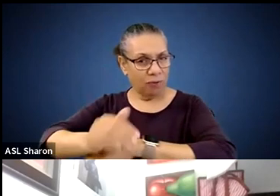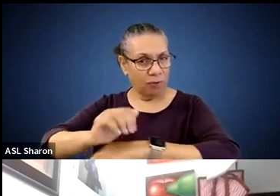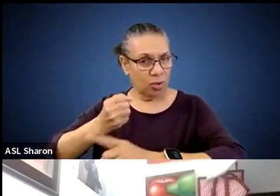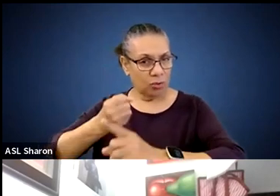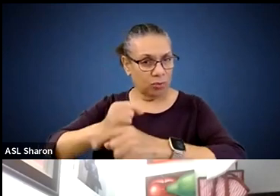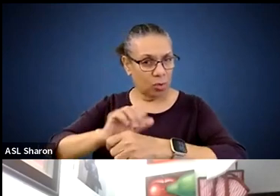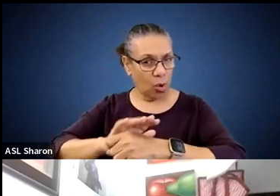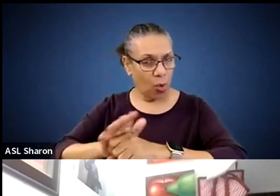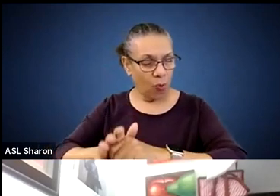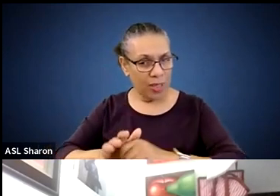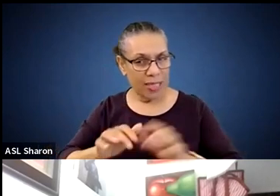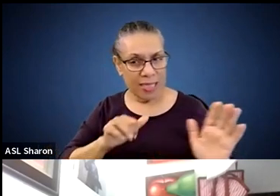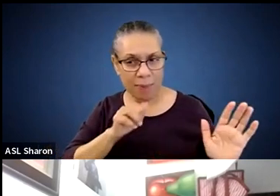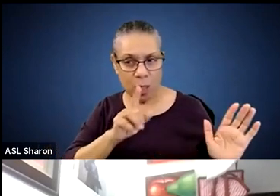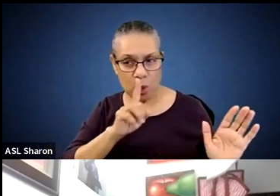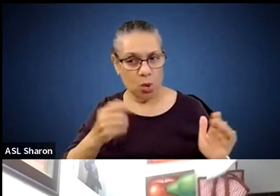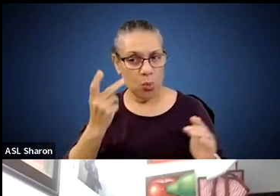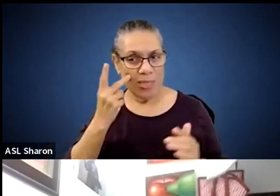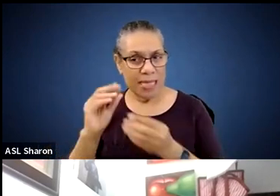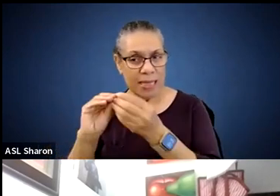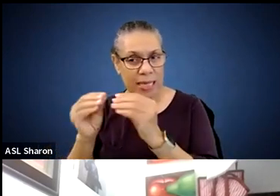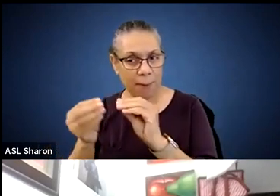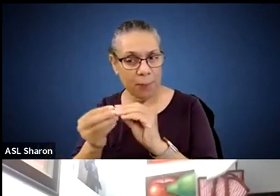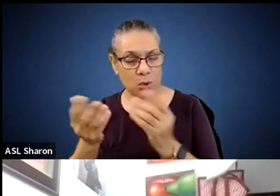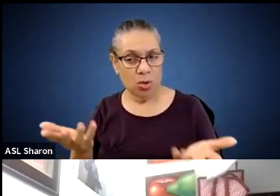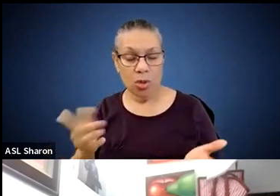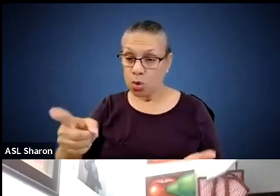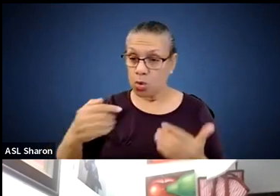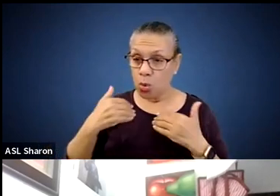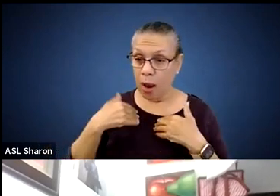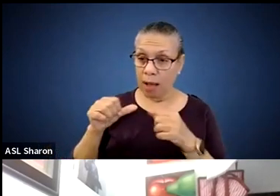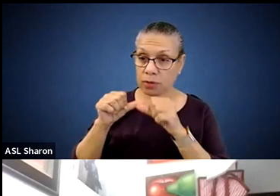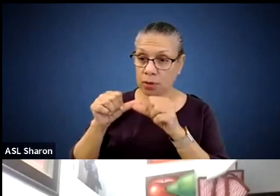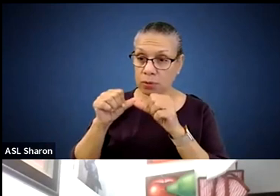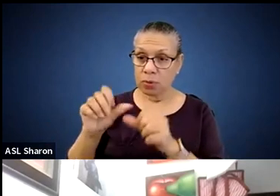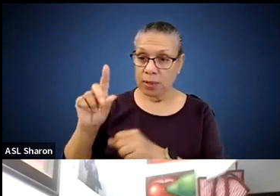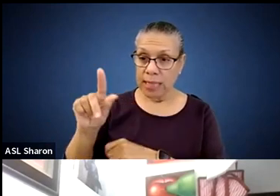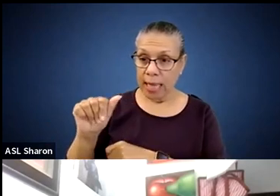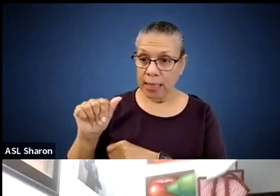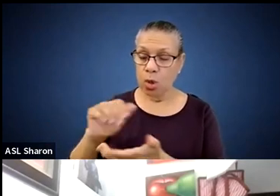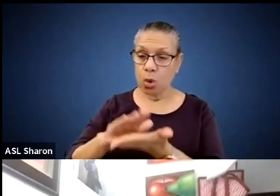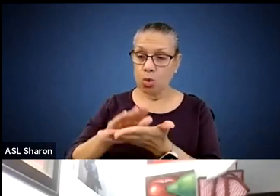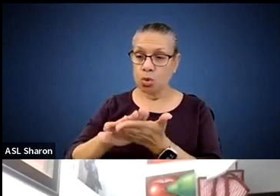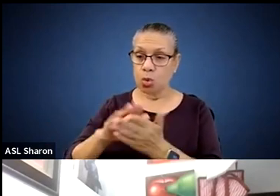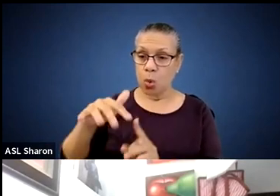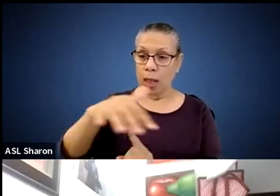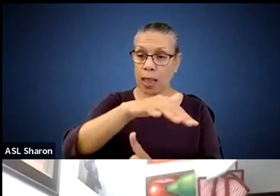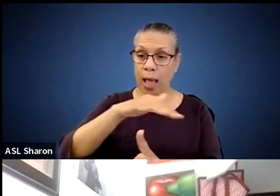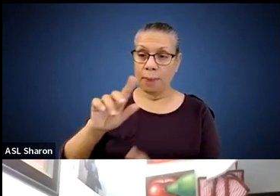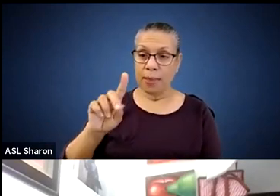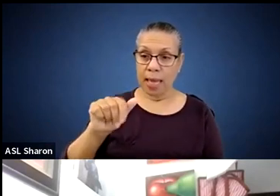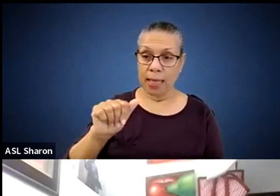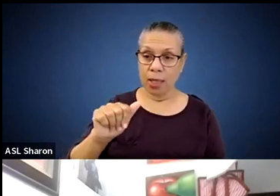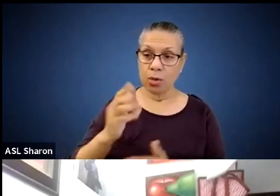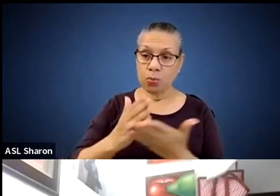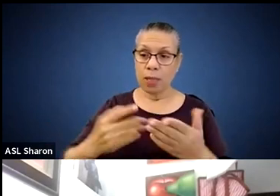I if I'm understanding it correctly so is there a plan for that to keep happening that school climate data to be released publicly and